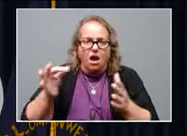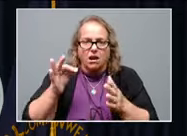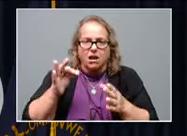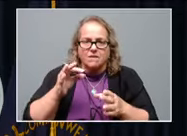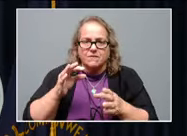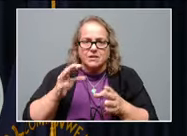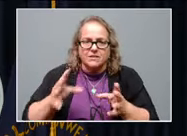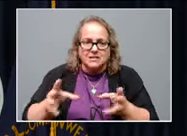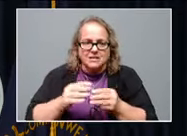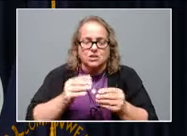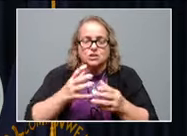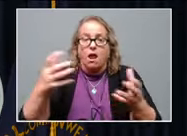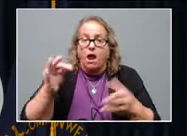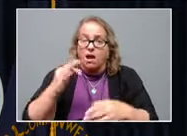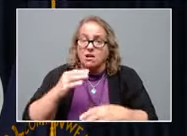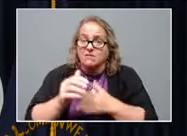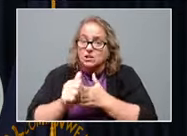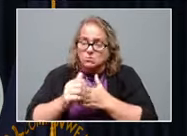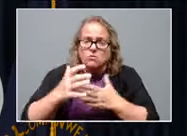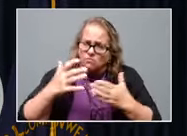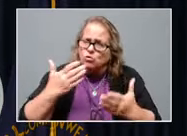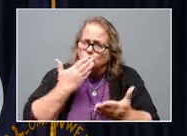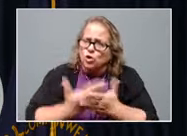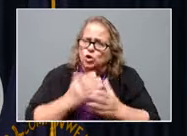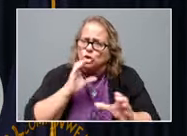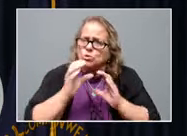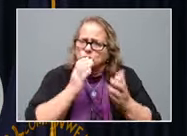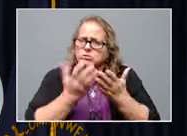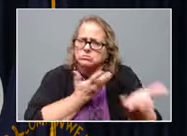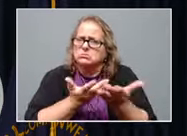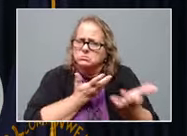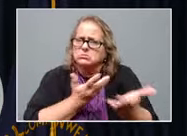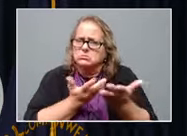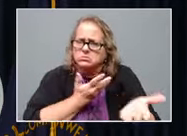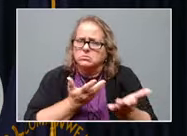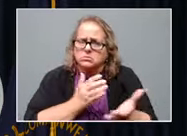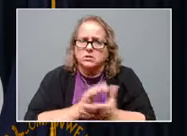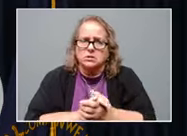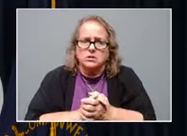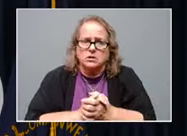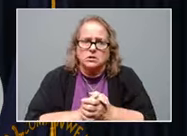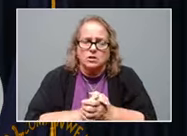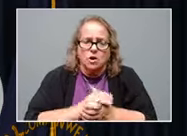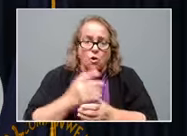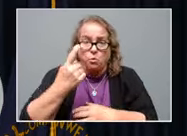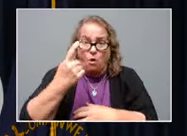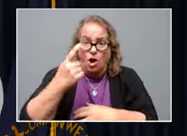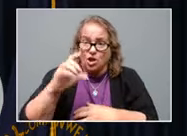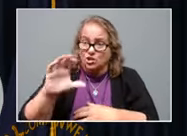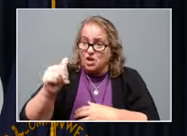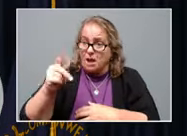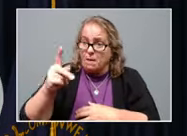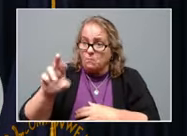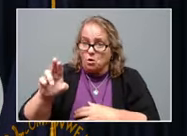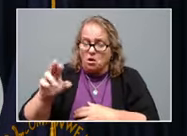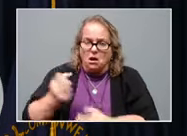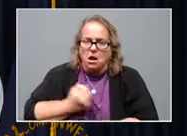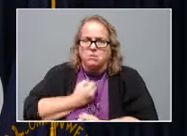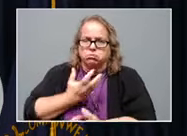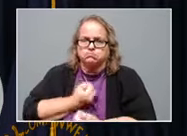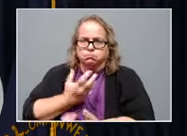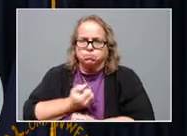lines of communication. You know, they're in one chamber turned into an airing of grievances kind of in the middle of it. I think we had too much